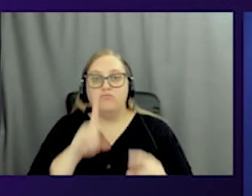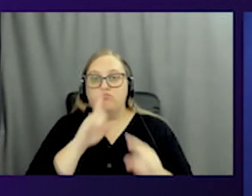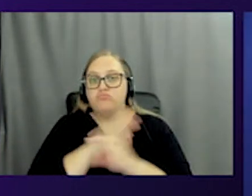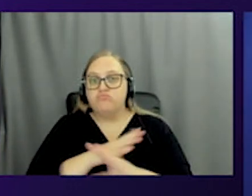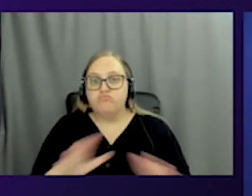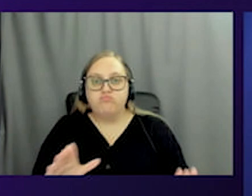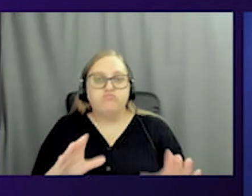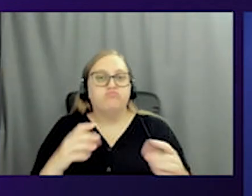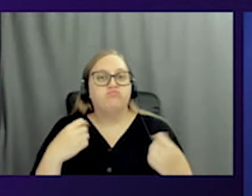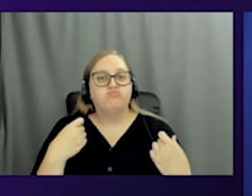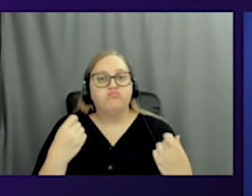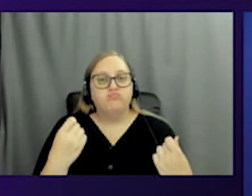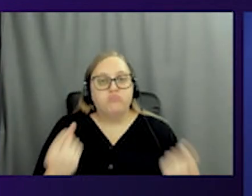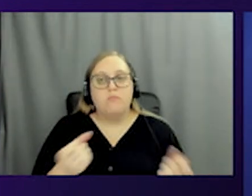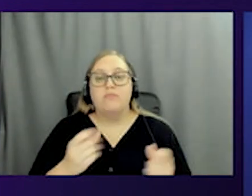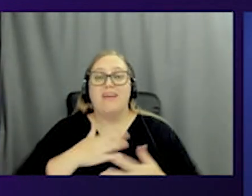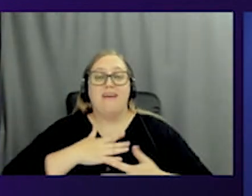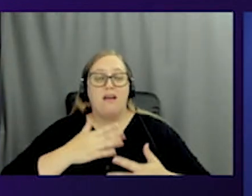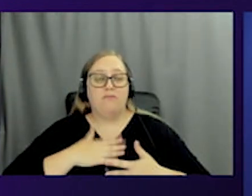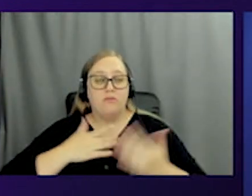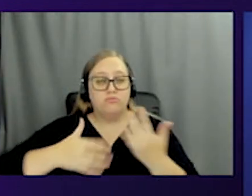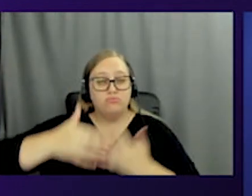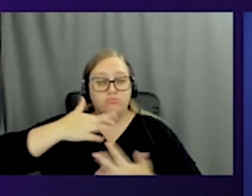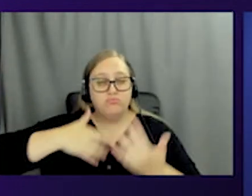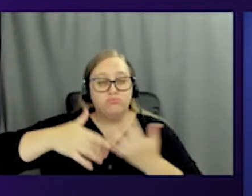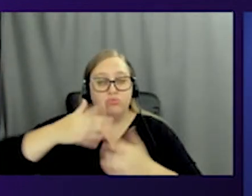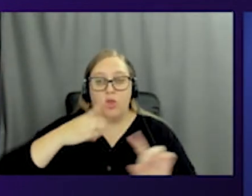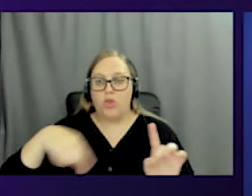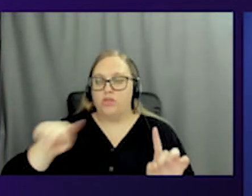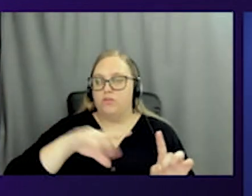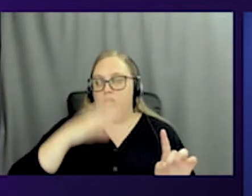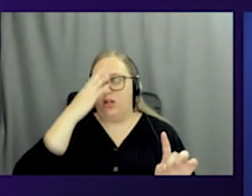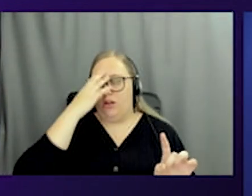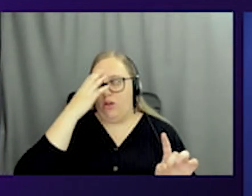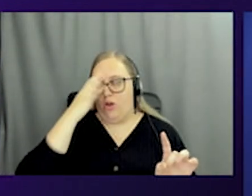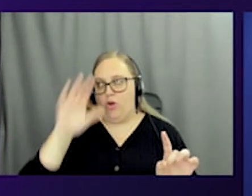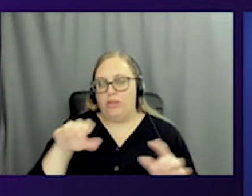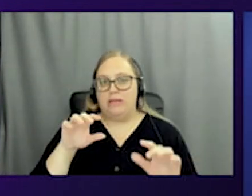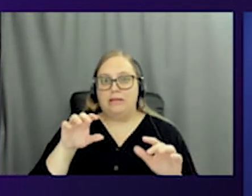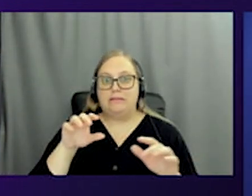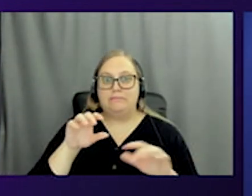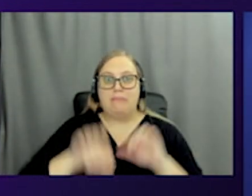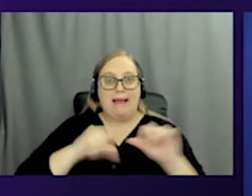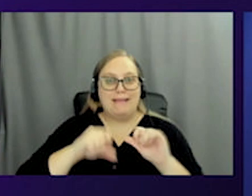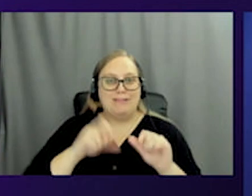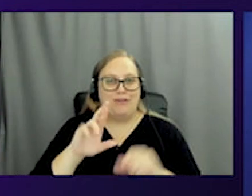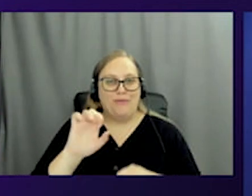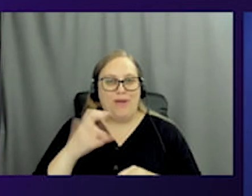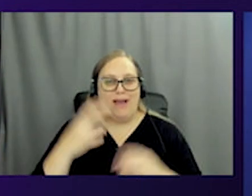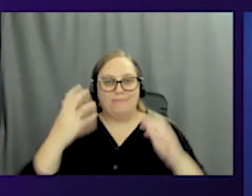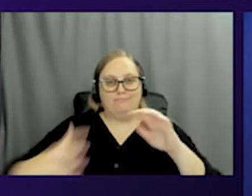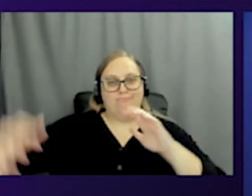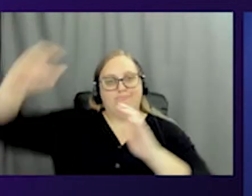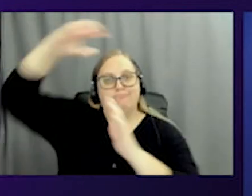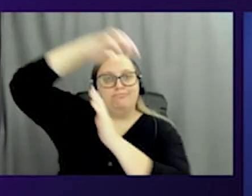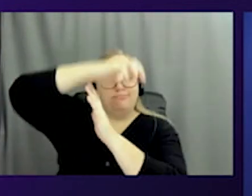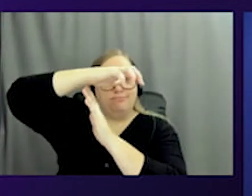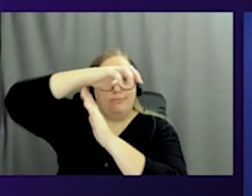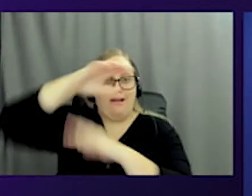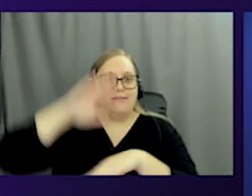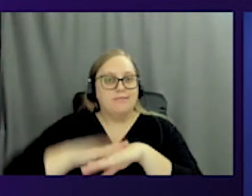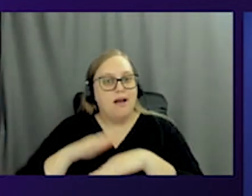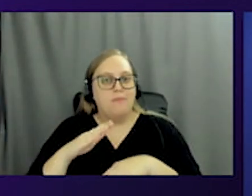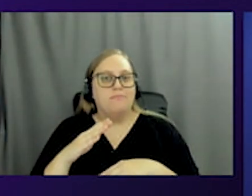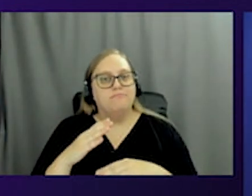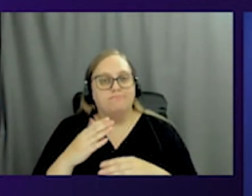over the vehicle. The airflow over the vehicle. Any of us who put a bicycle rack or something on the car know what the impact is.